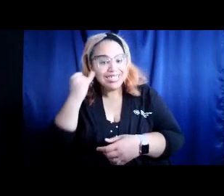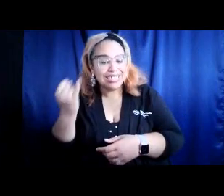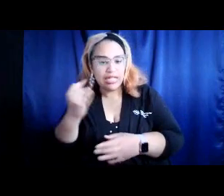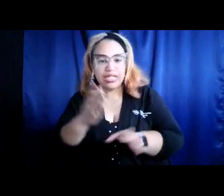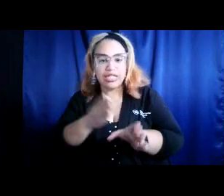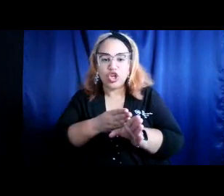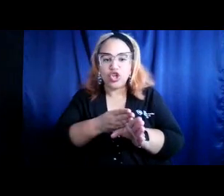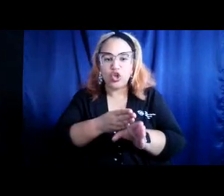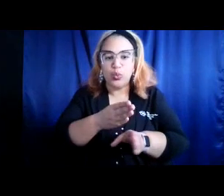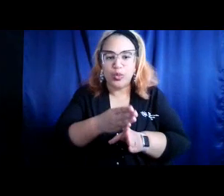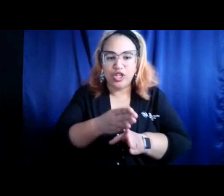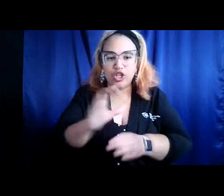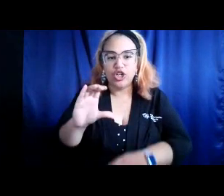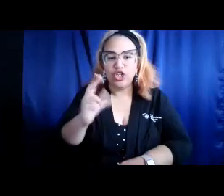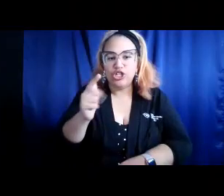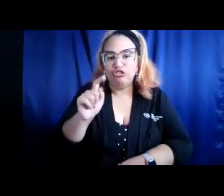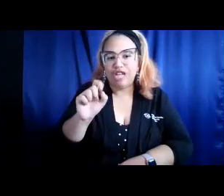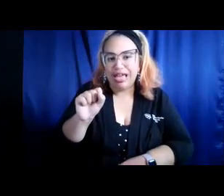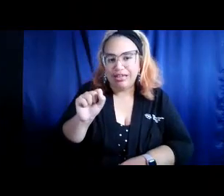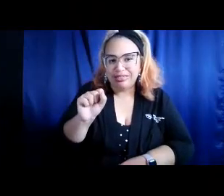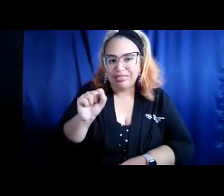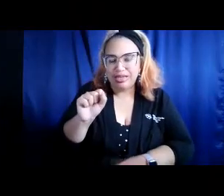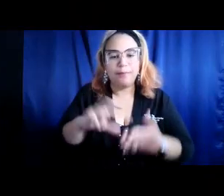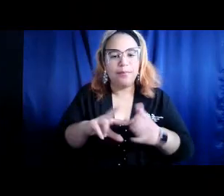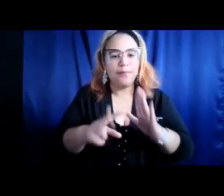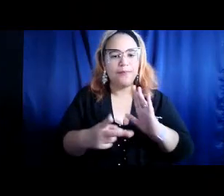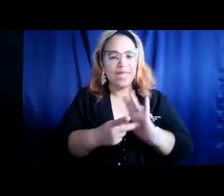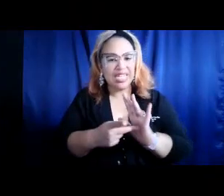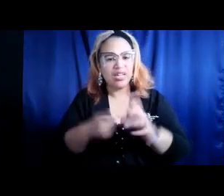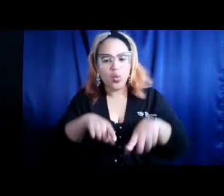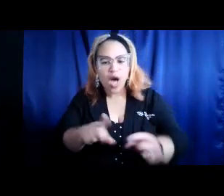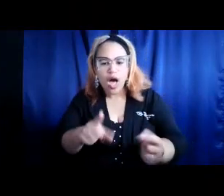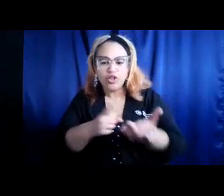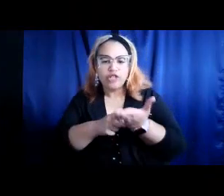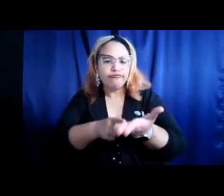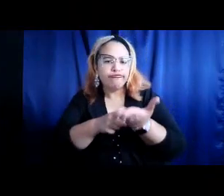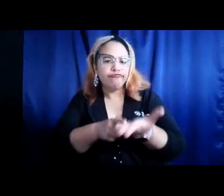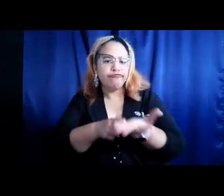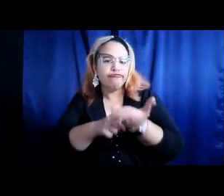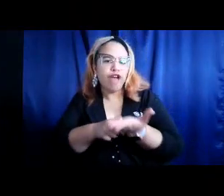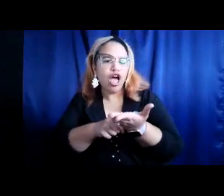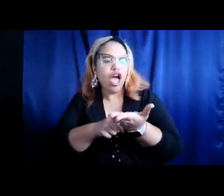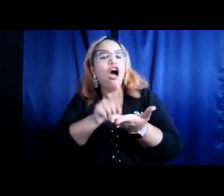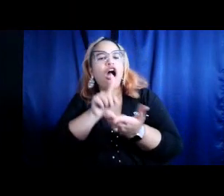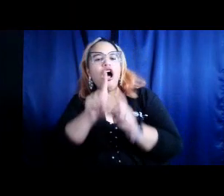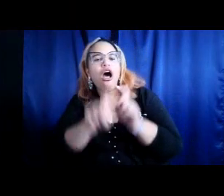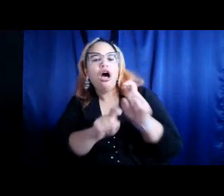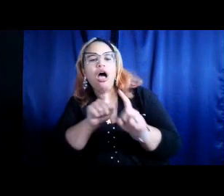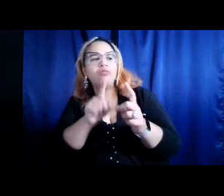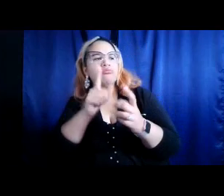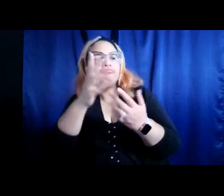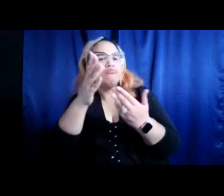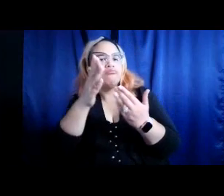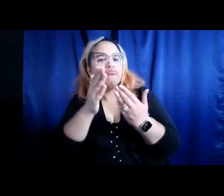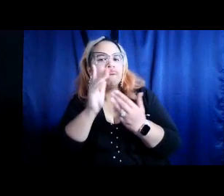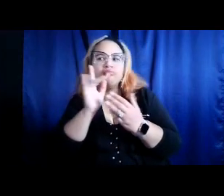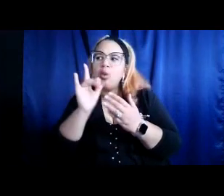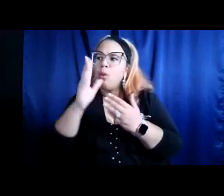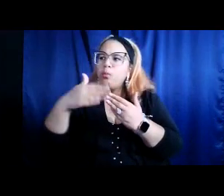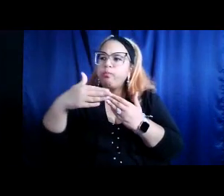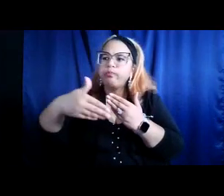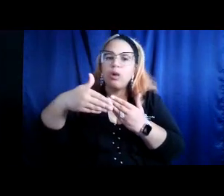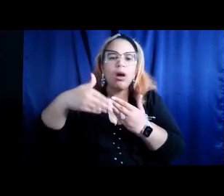conversations that help supervisors understand an employee's interests, strengths, and career aspirations. Career